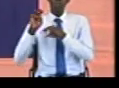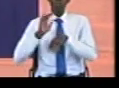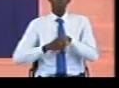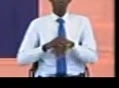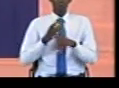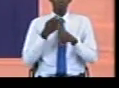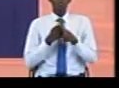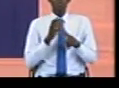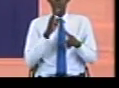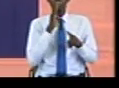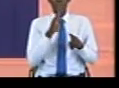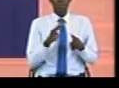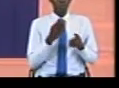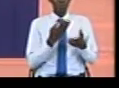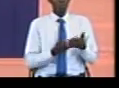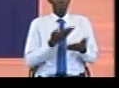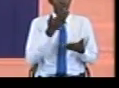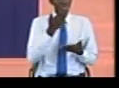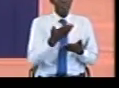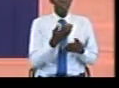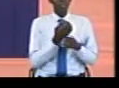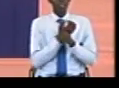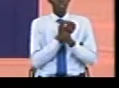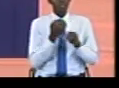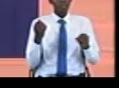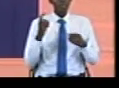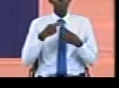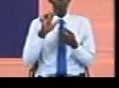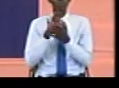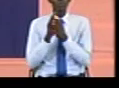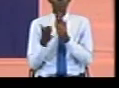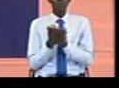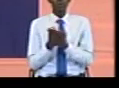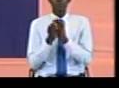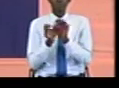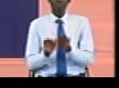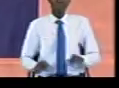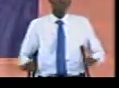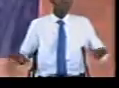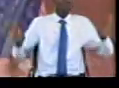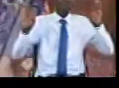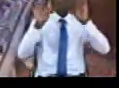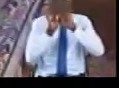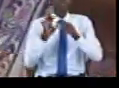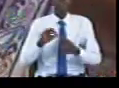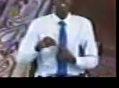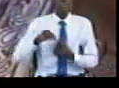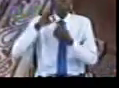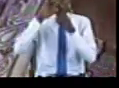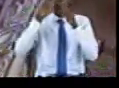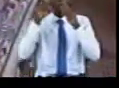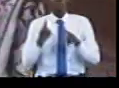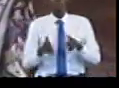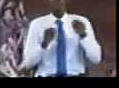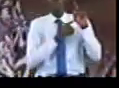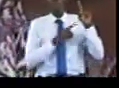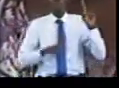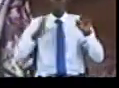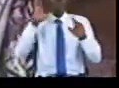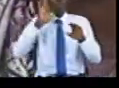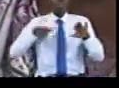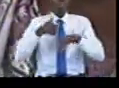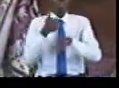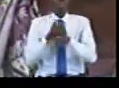pardoned or being purchased, and you become peculiar. Any peculiar person here today? The Lord will confirm it in your life.